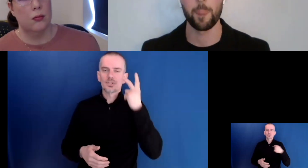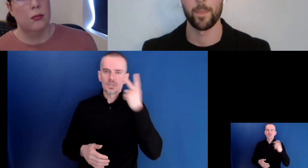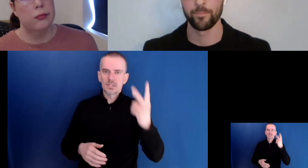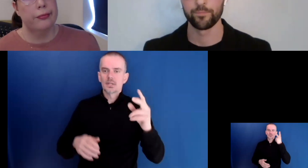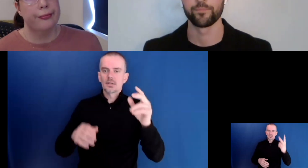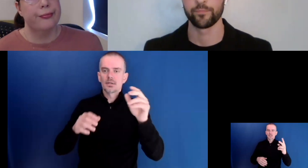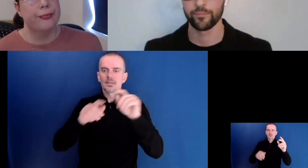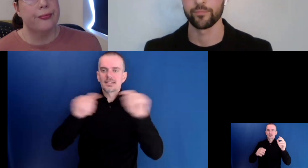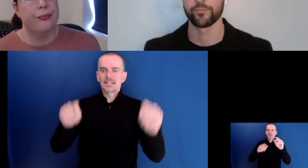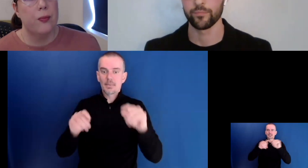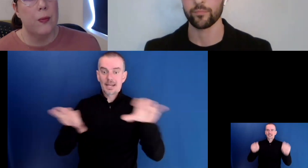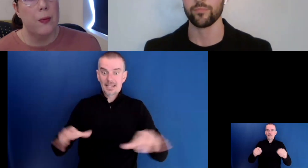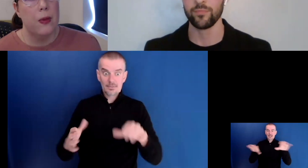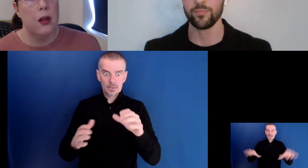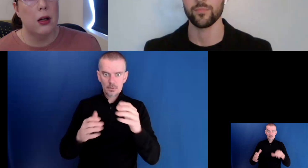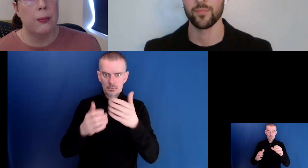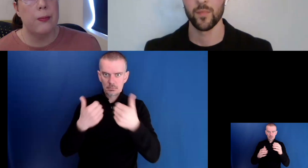say.